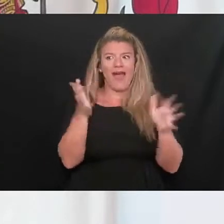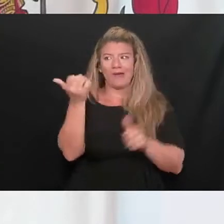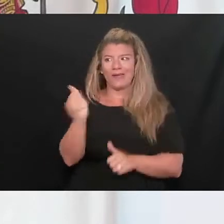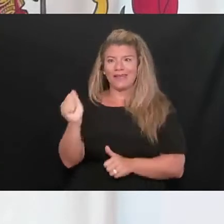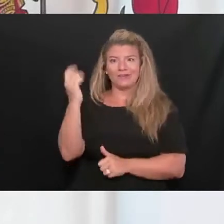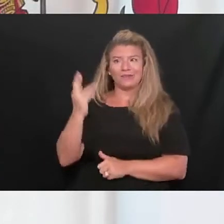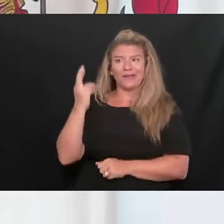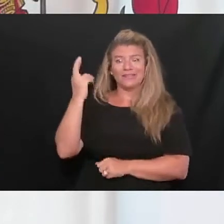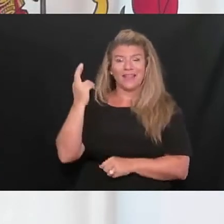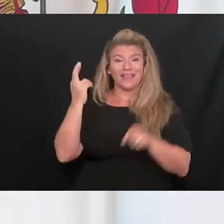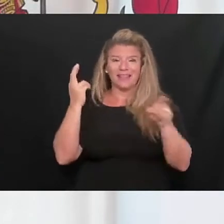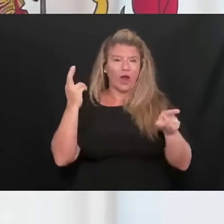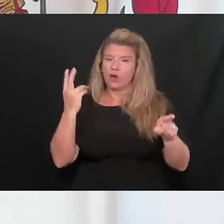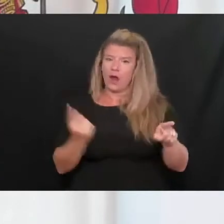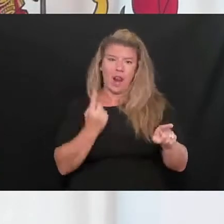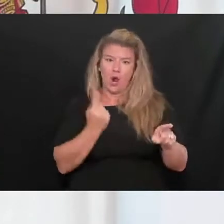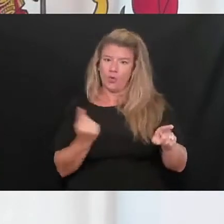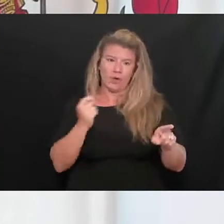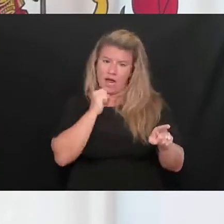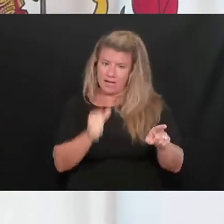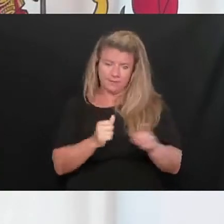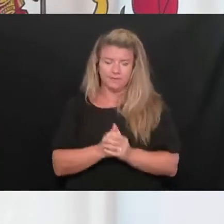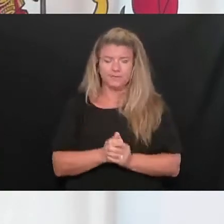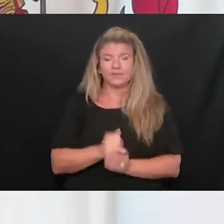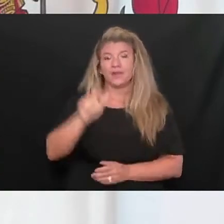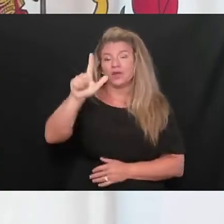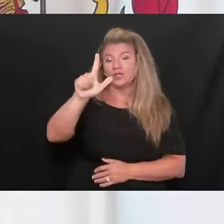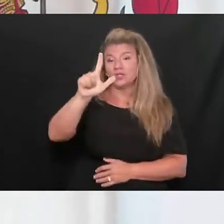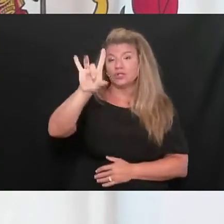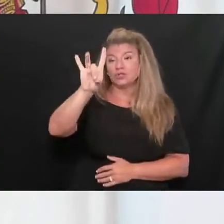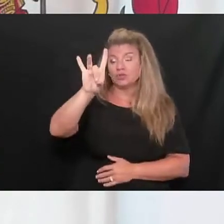alone. Our